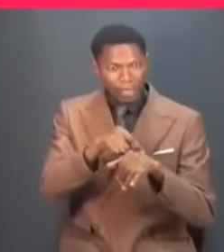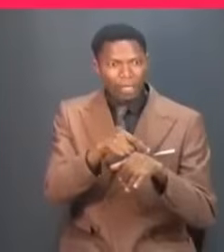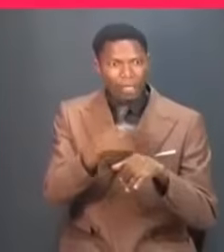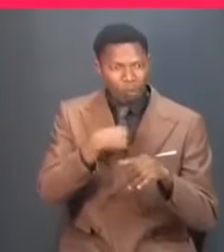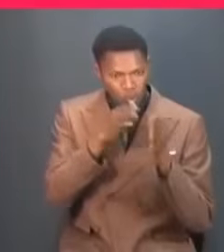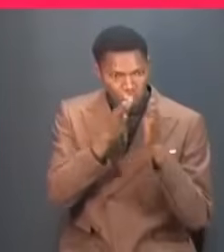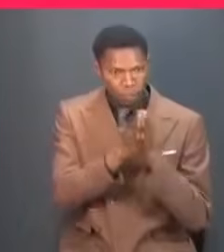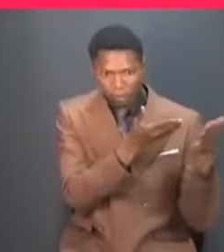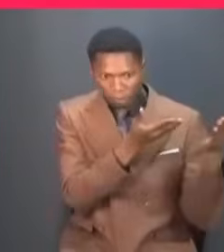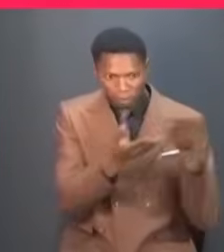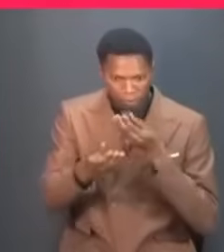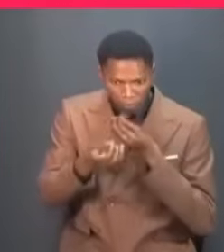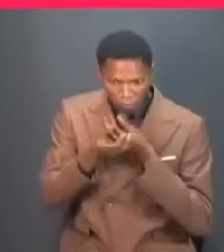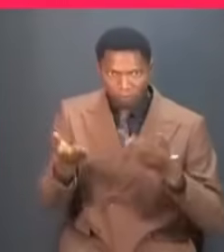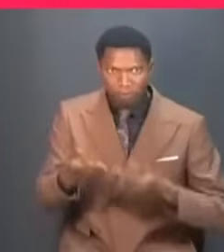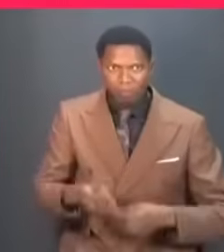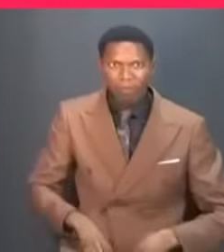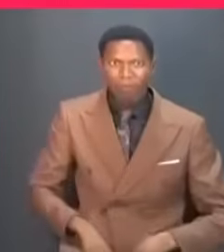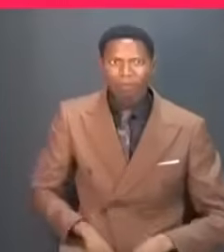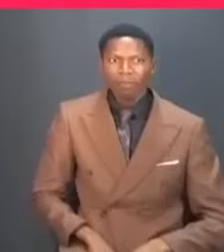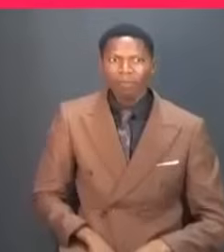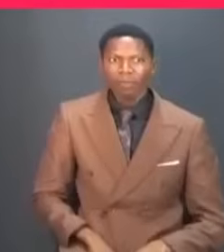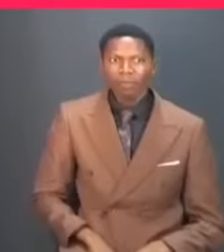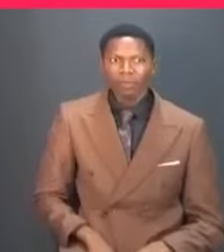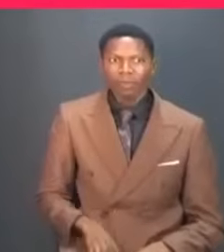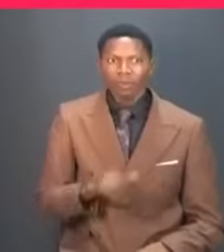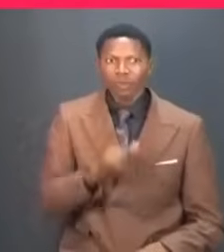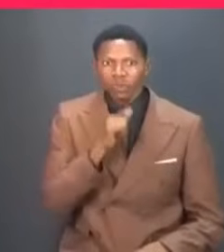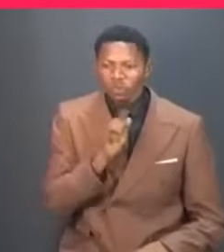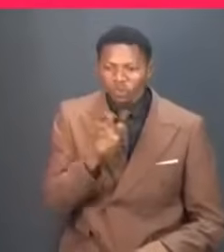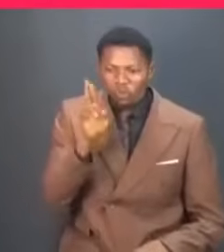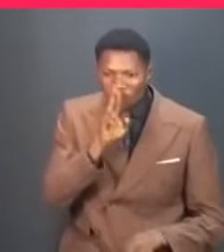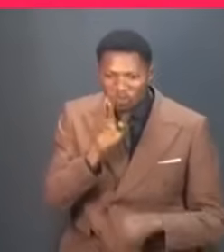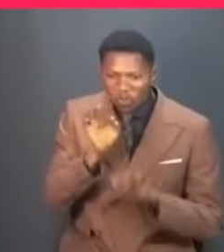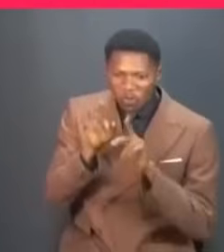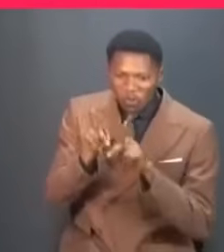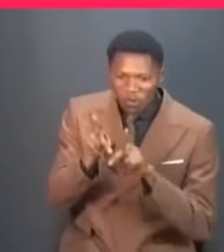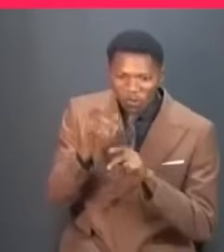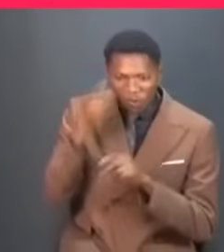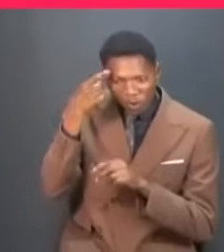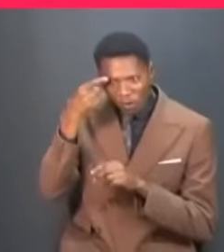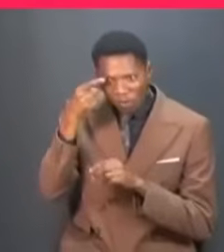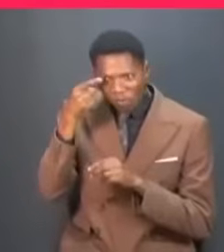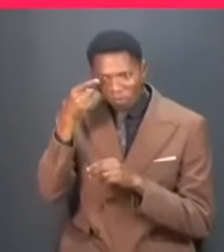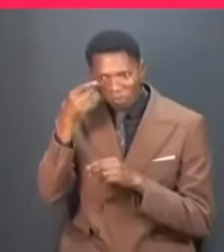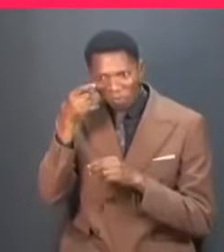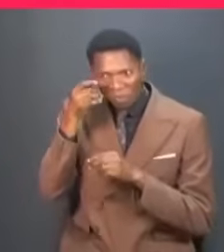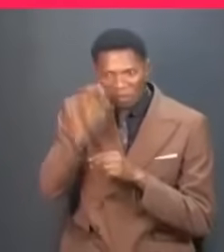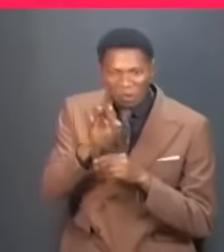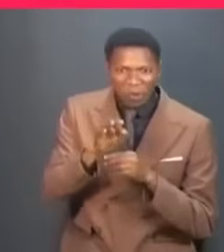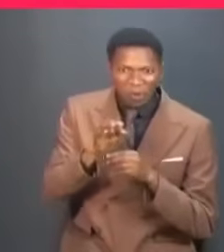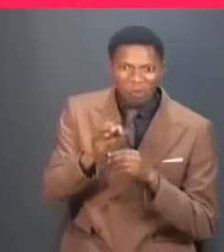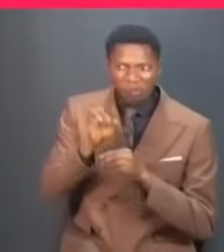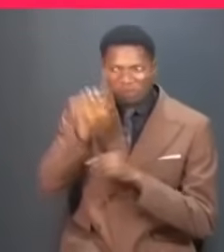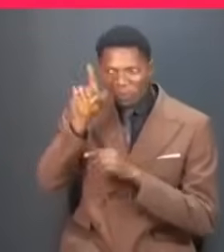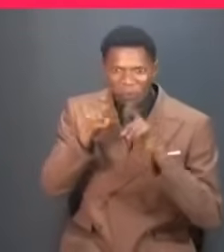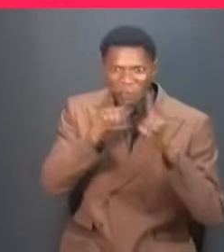Please, don't try to take advantage of question time to give us your